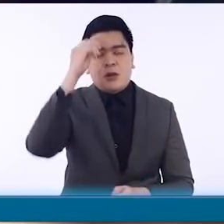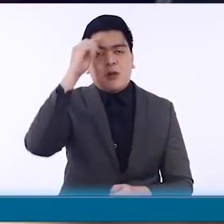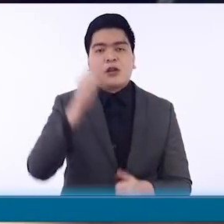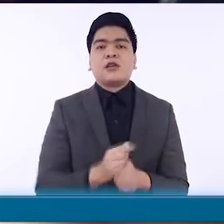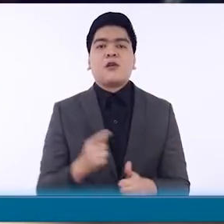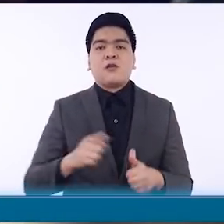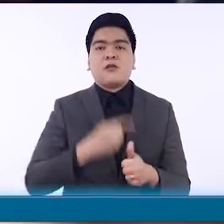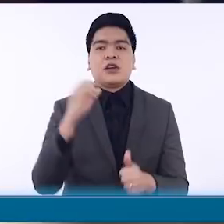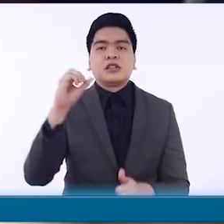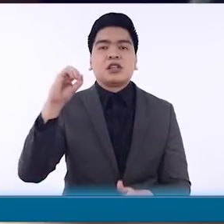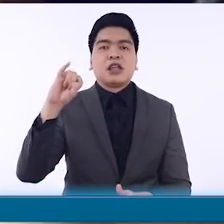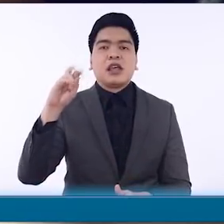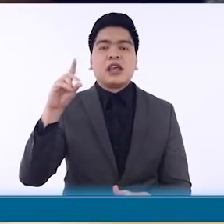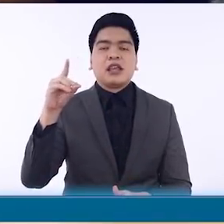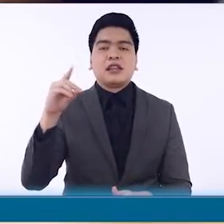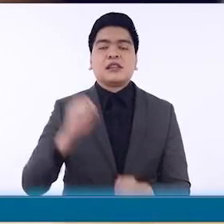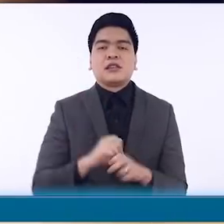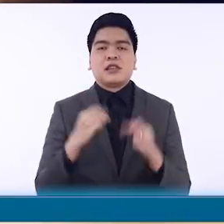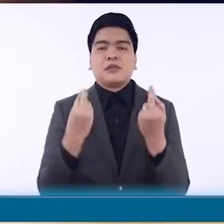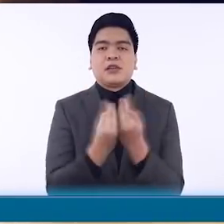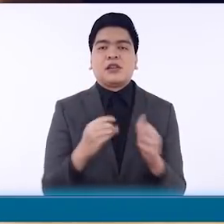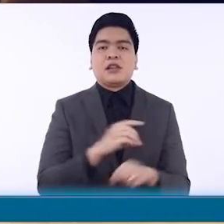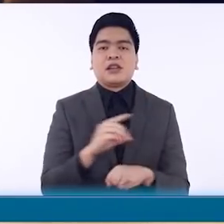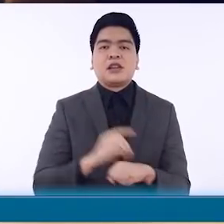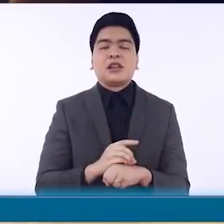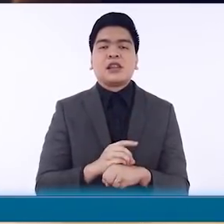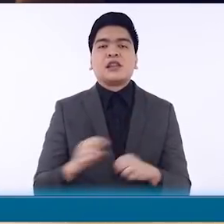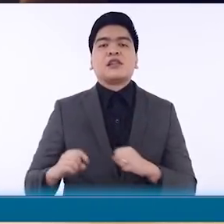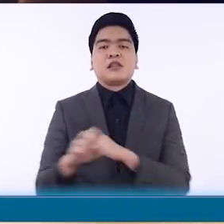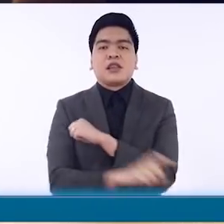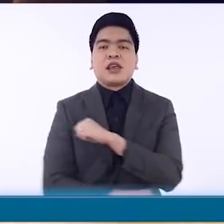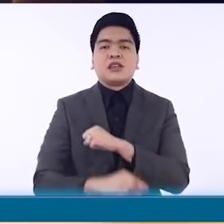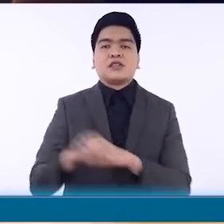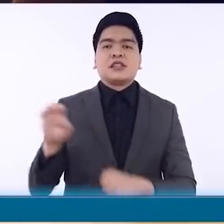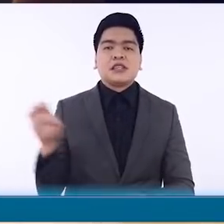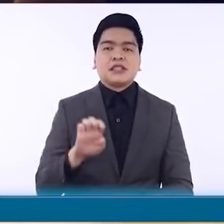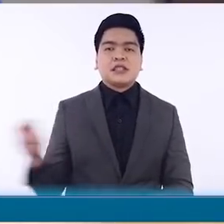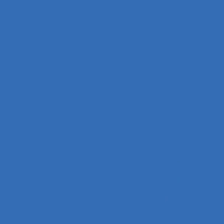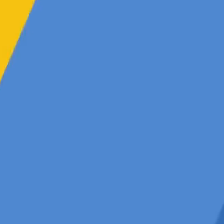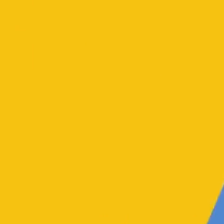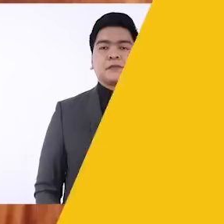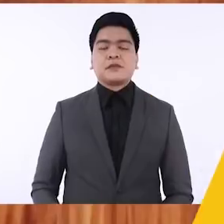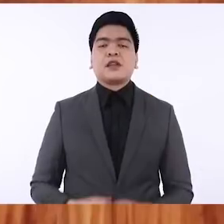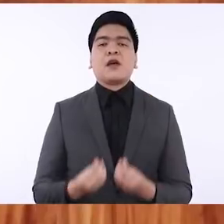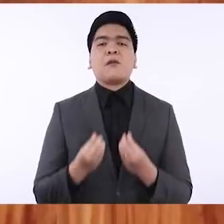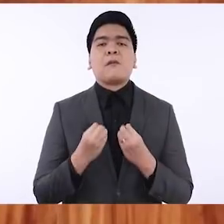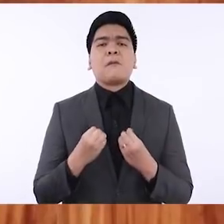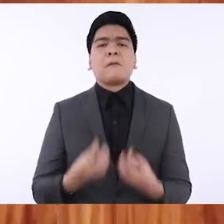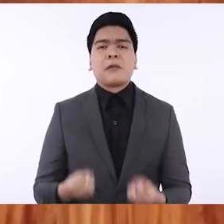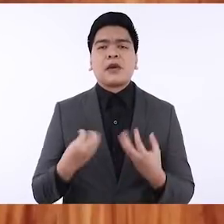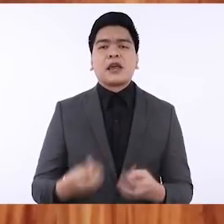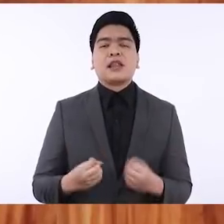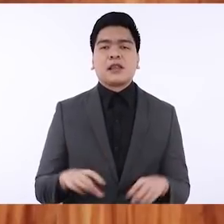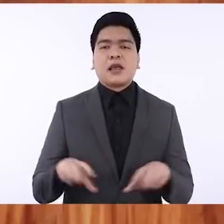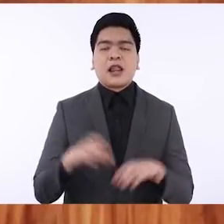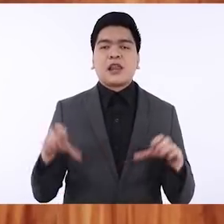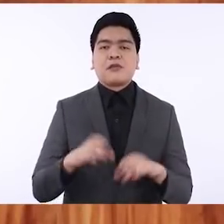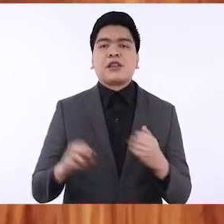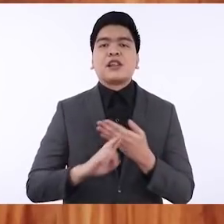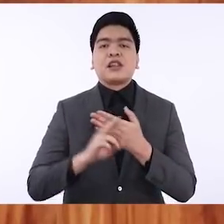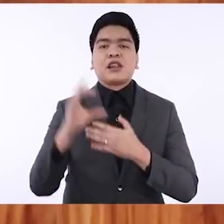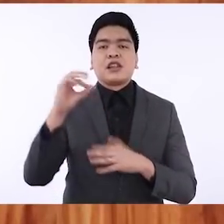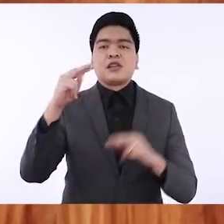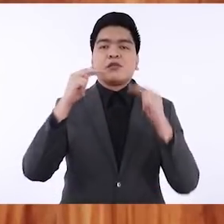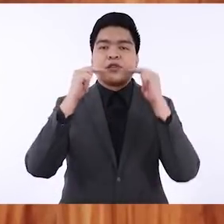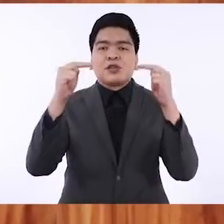learn the basics of applying first aid in a seminar in the district of Quezon East. More inspiring activities